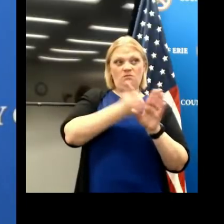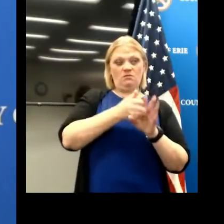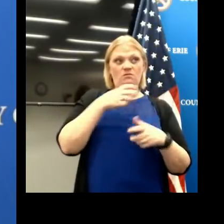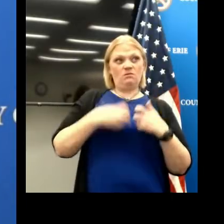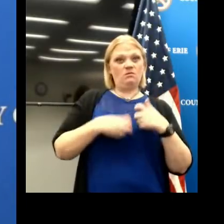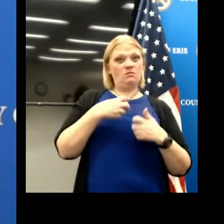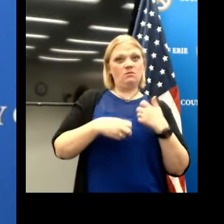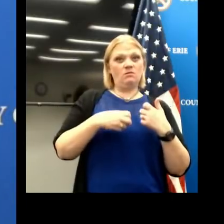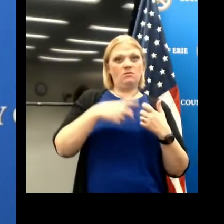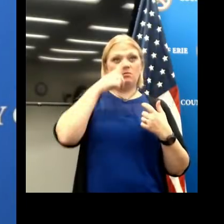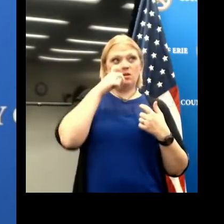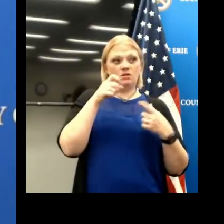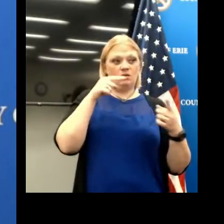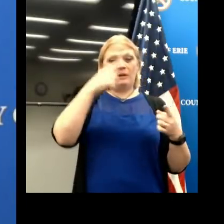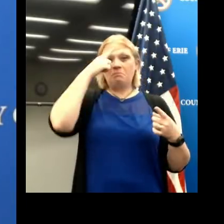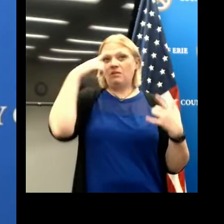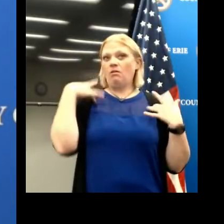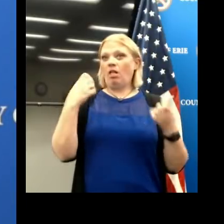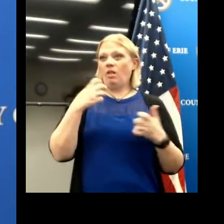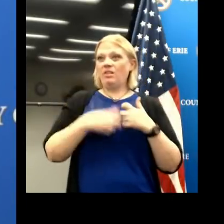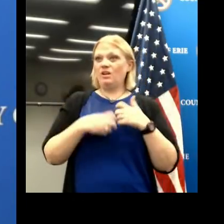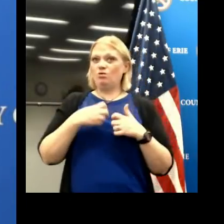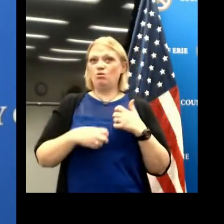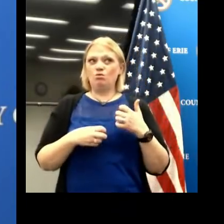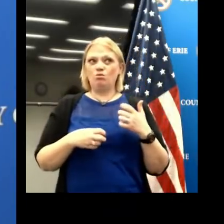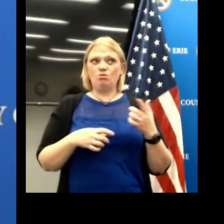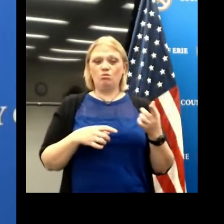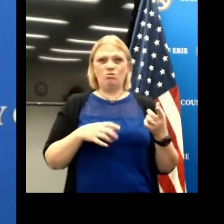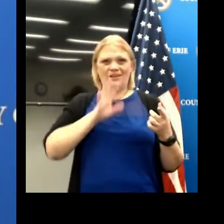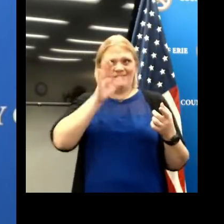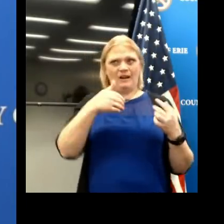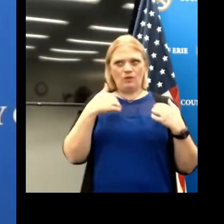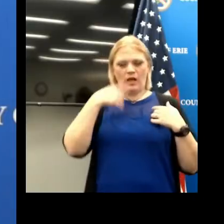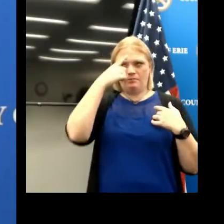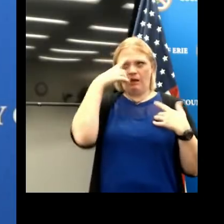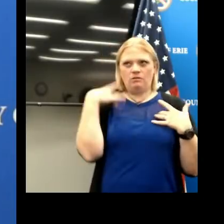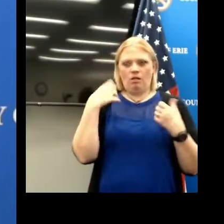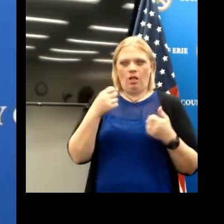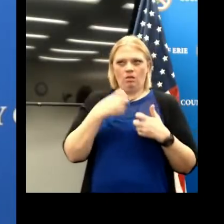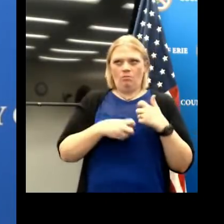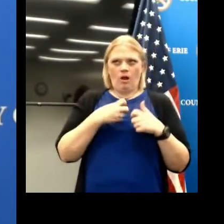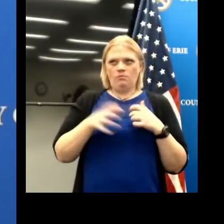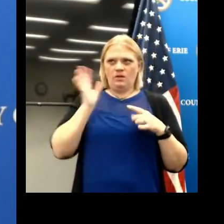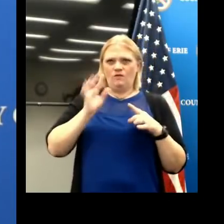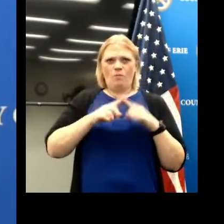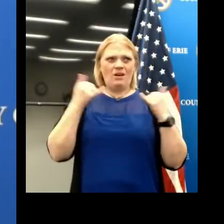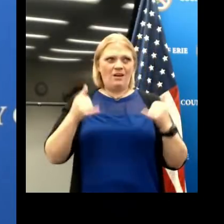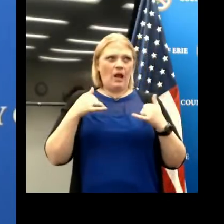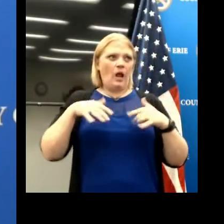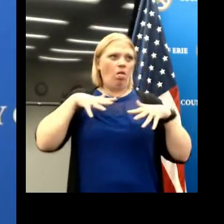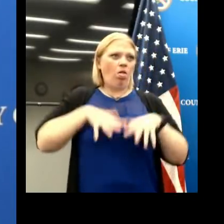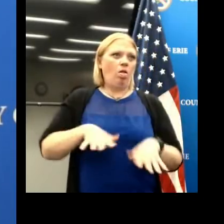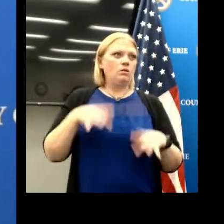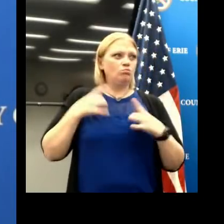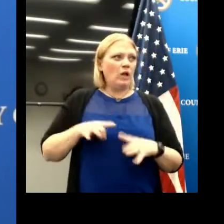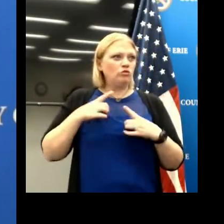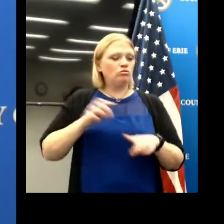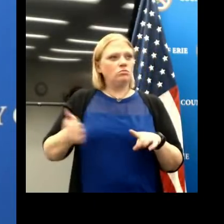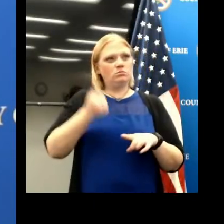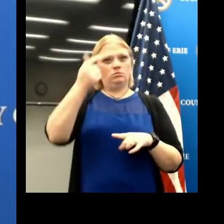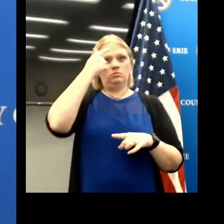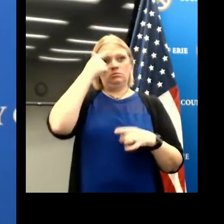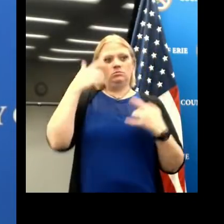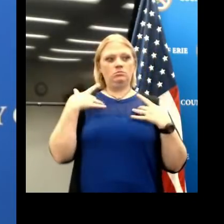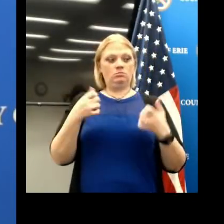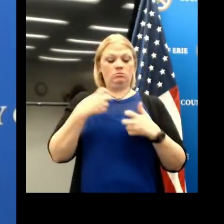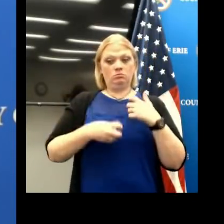issues as a result of this, mental health issues, that people had never had mental health problems or suffering from depression and other mental health issues. So